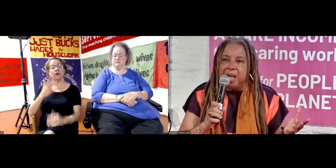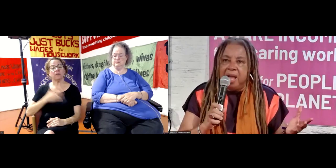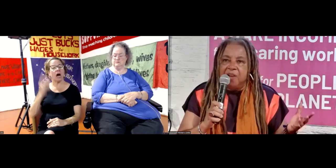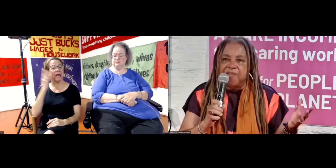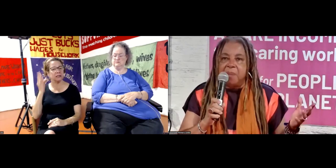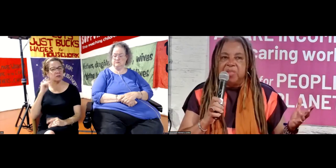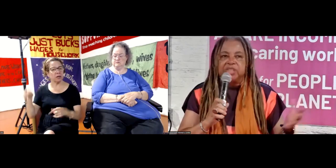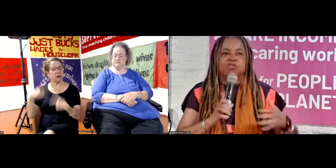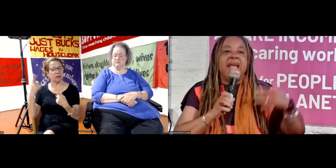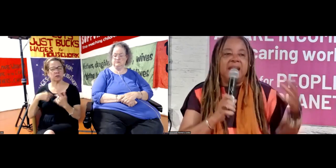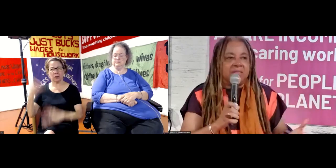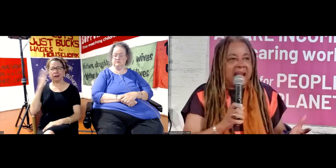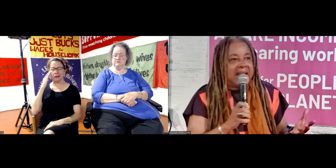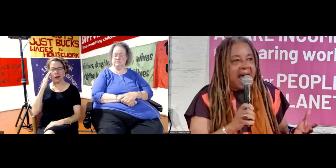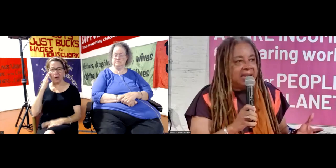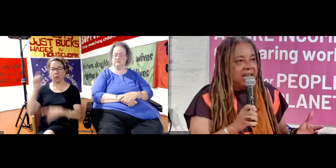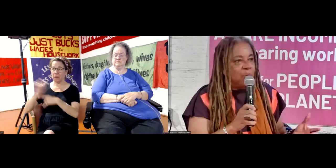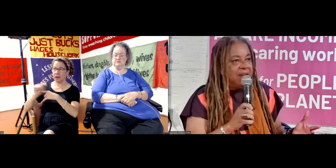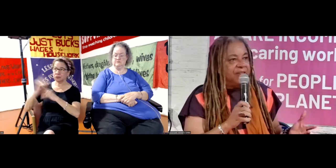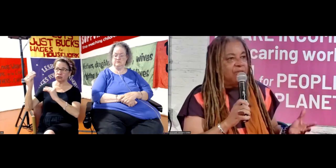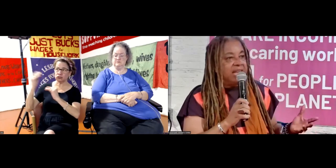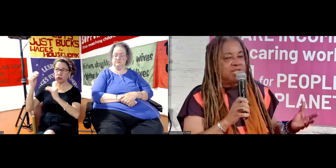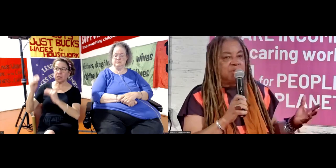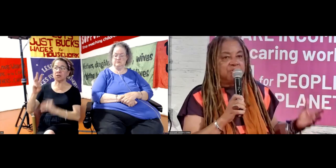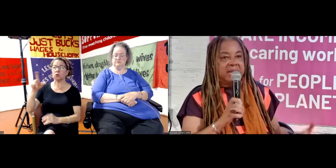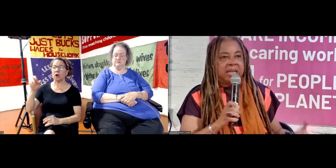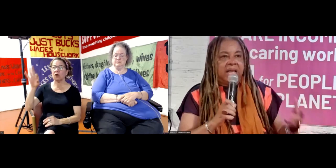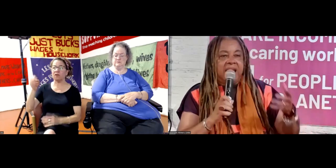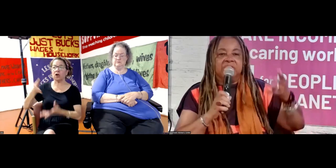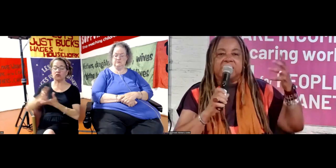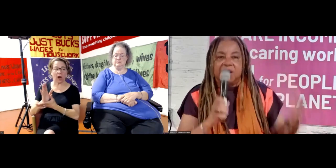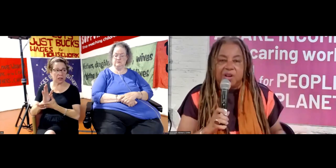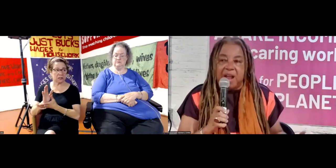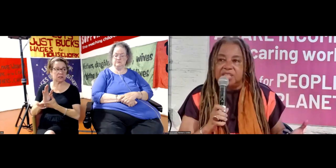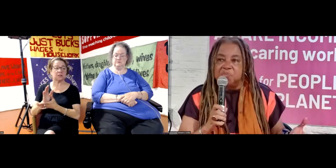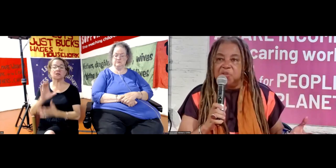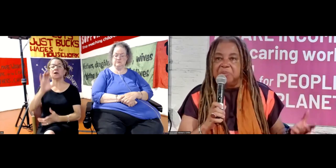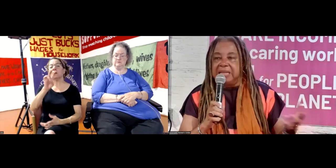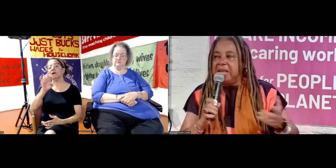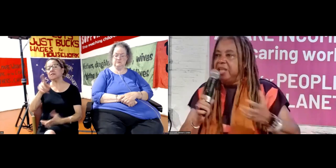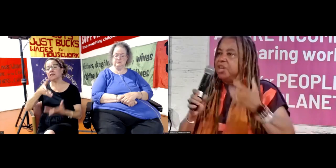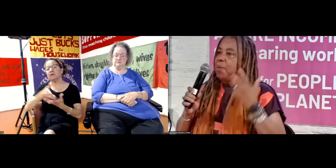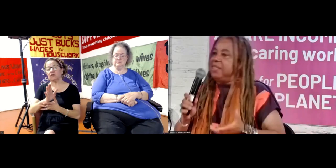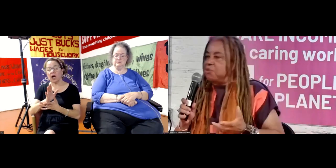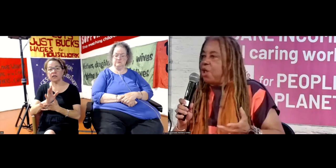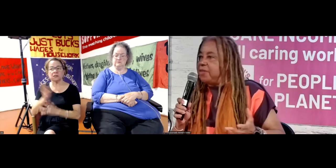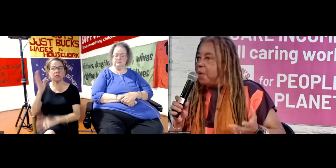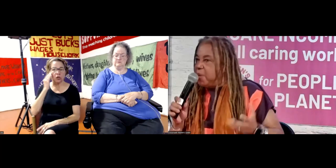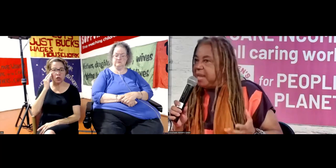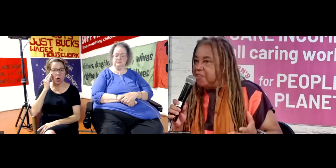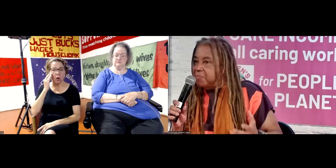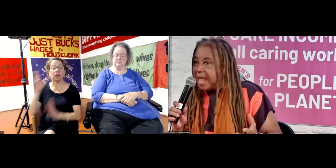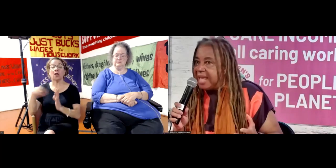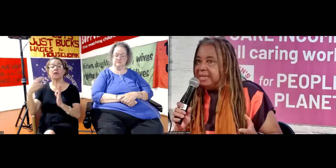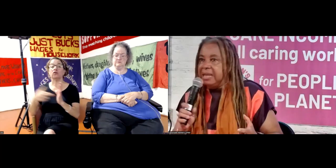known, from the training that I got in welfare rights movement, in the civil rights movement, knowing the role that